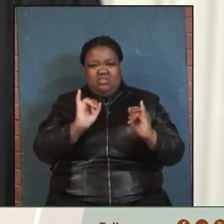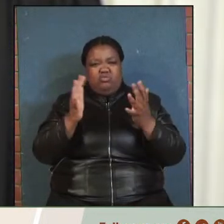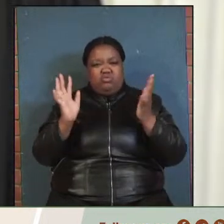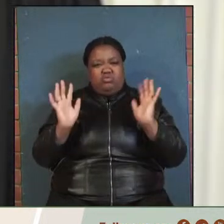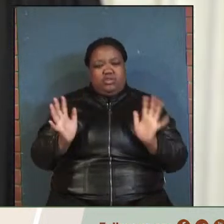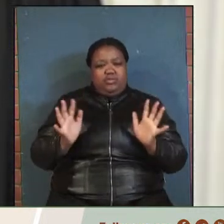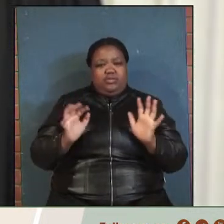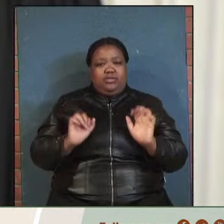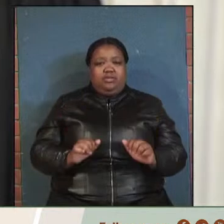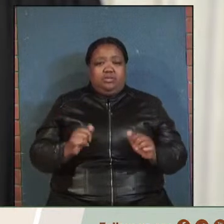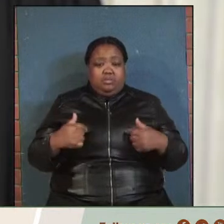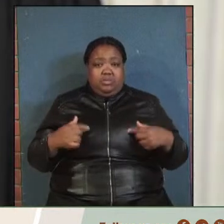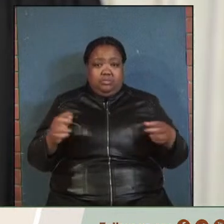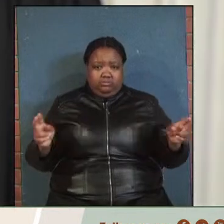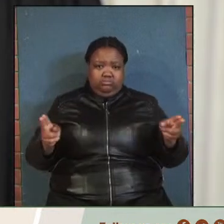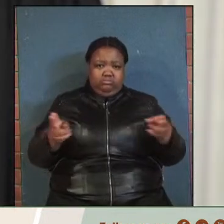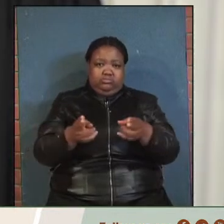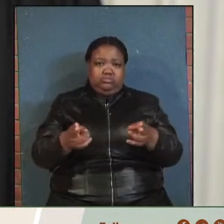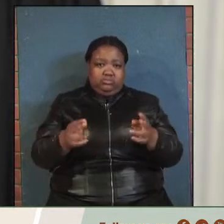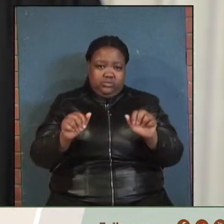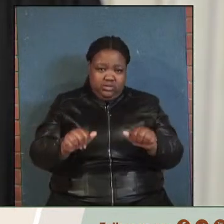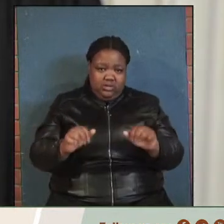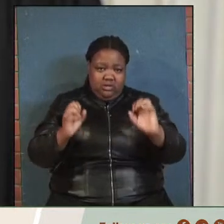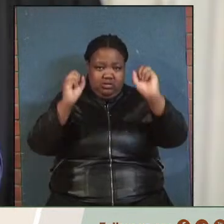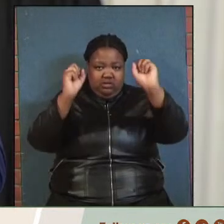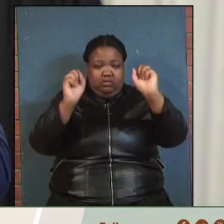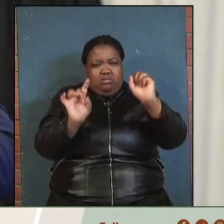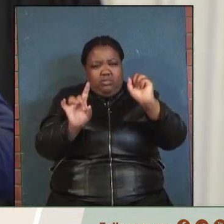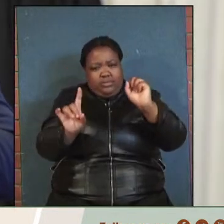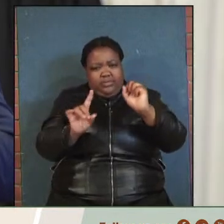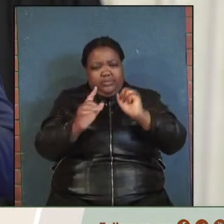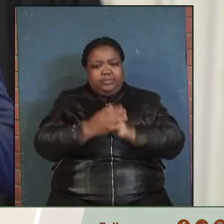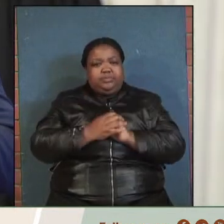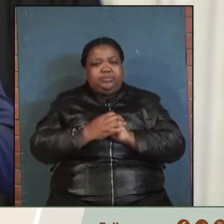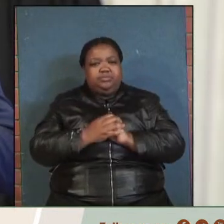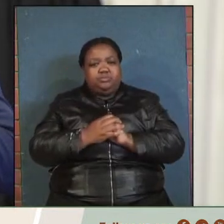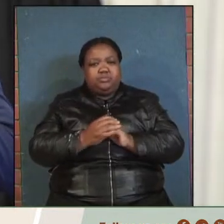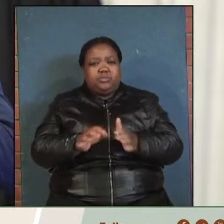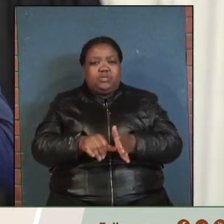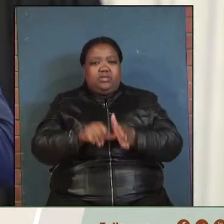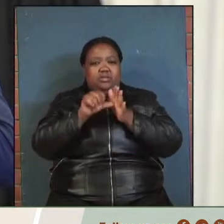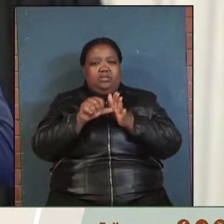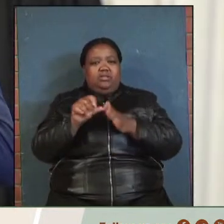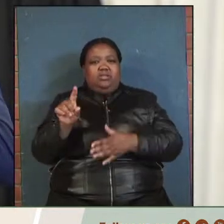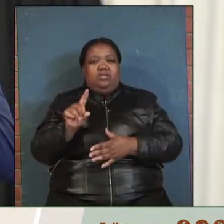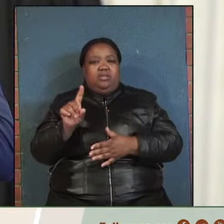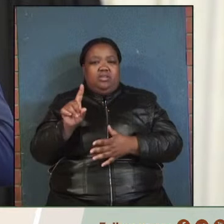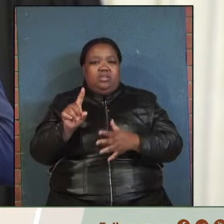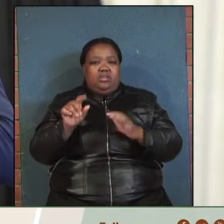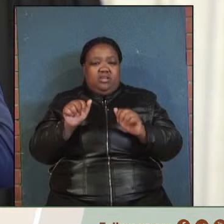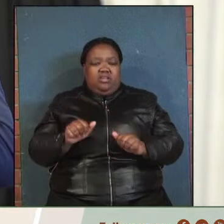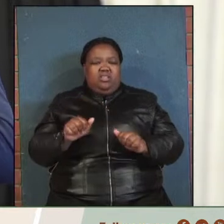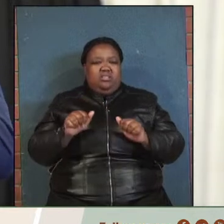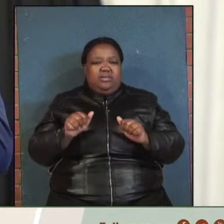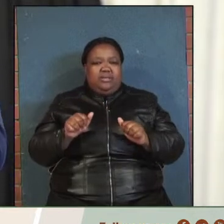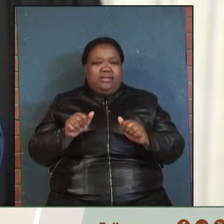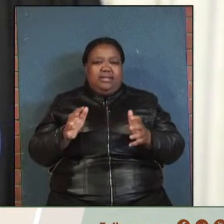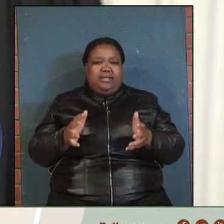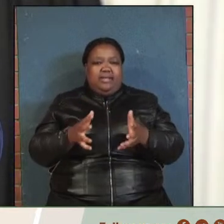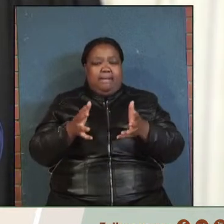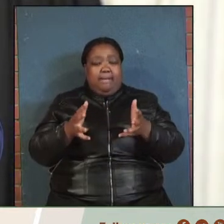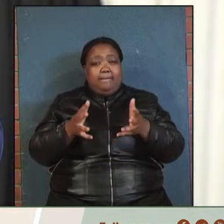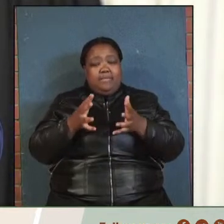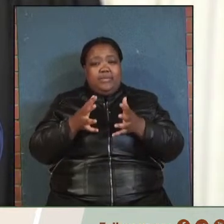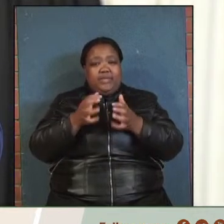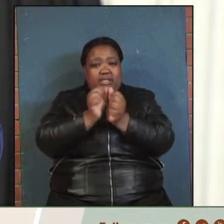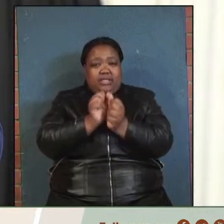Now, I'm briefly going to touch base on the importance of civic and democracy education as